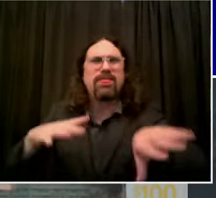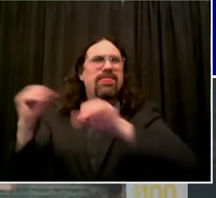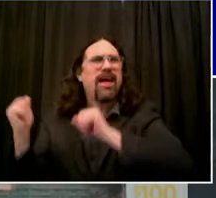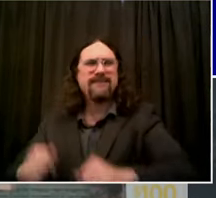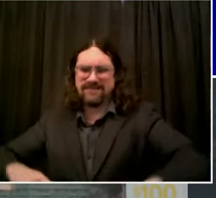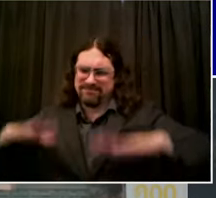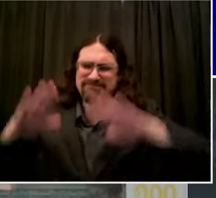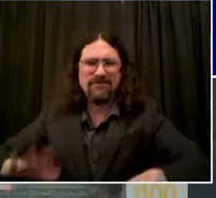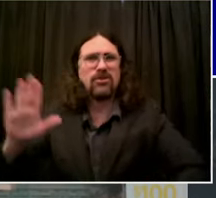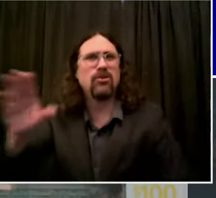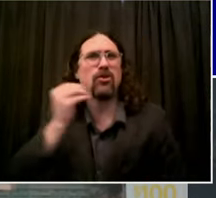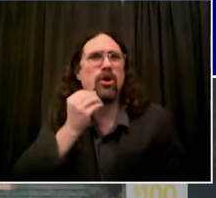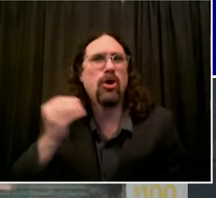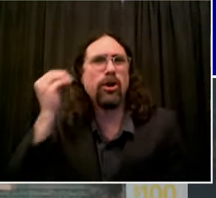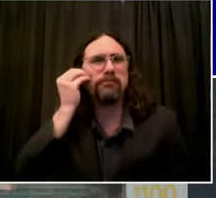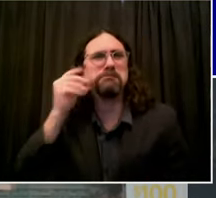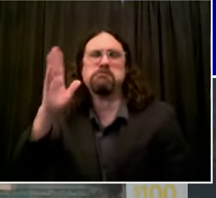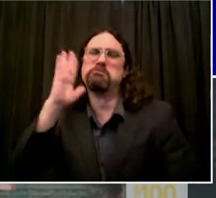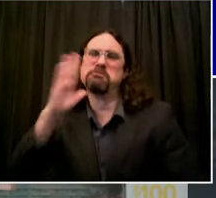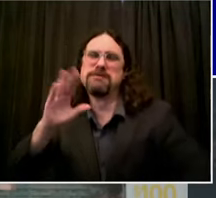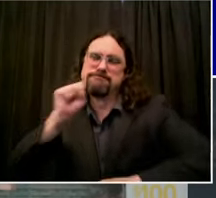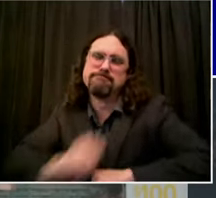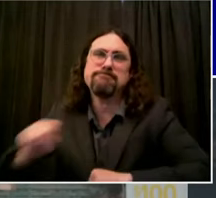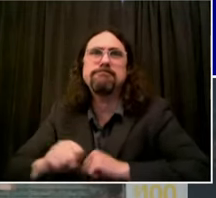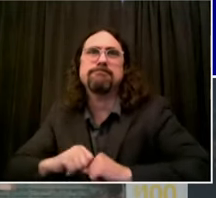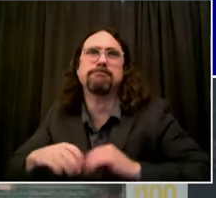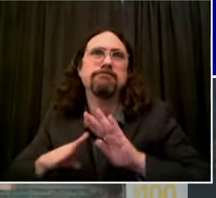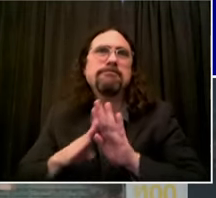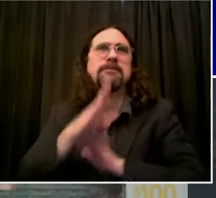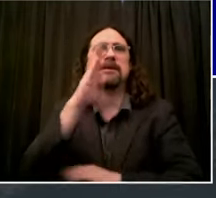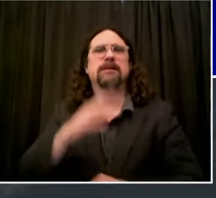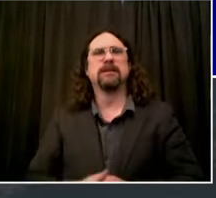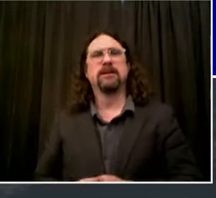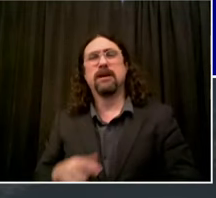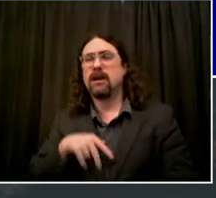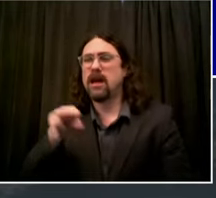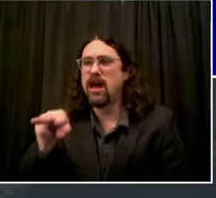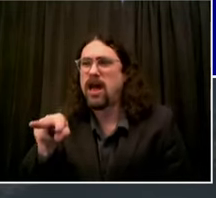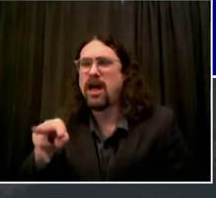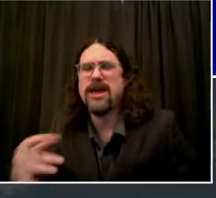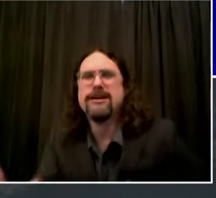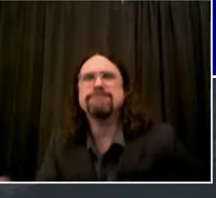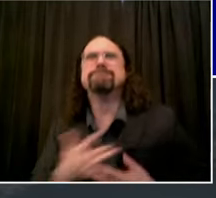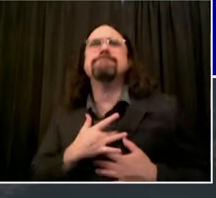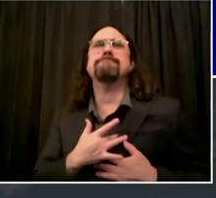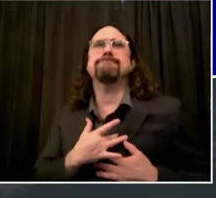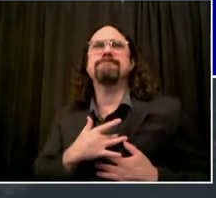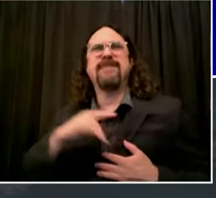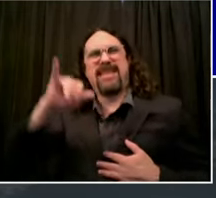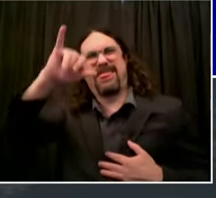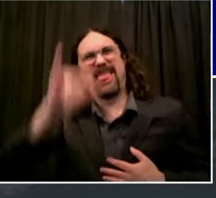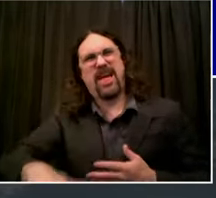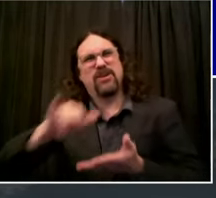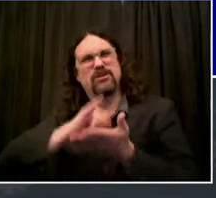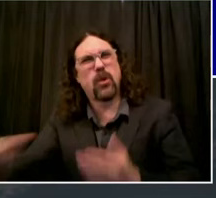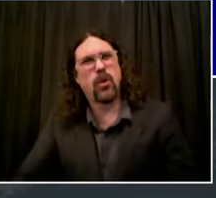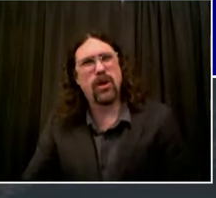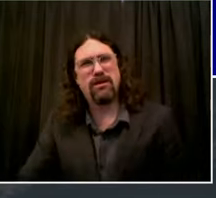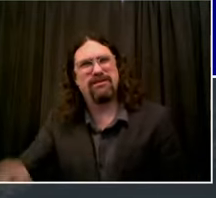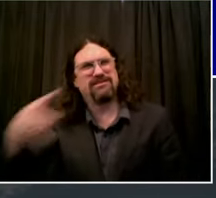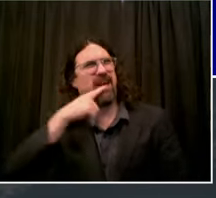was in a neighborhood that went through such tough times decades ago, and a lot of people I was with yesterday, elected officials, community leaders, store